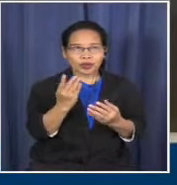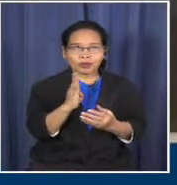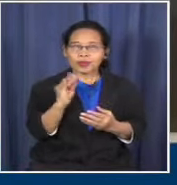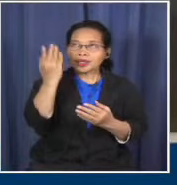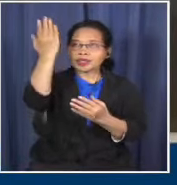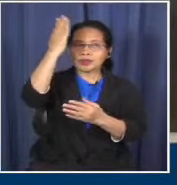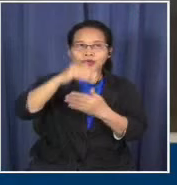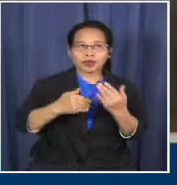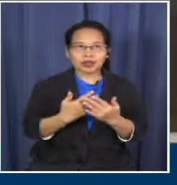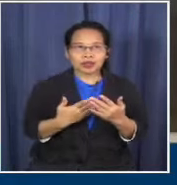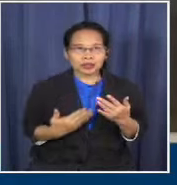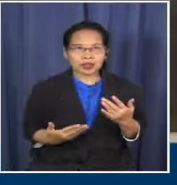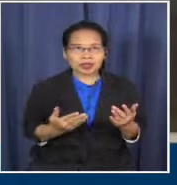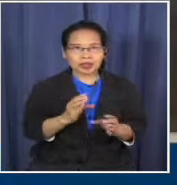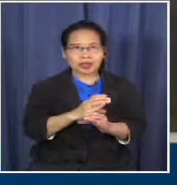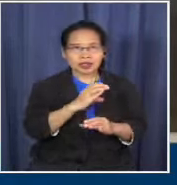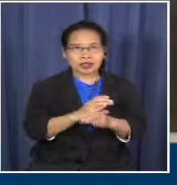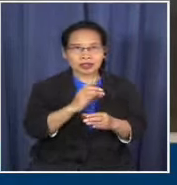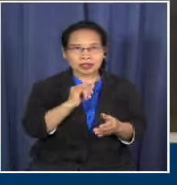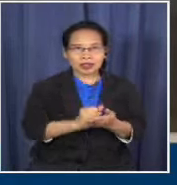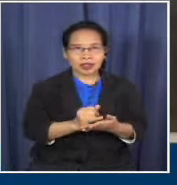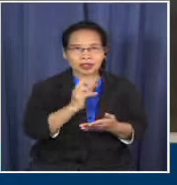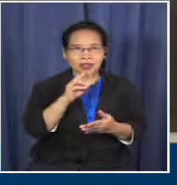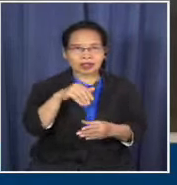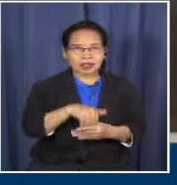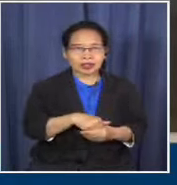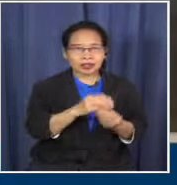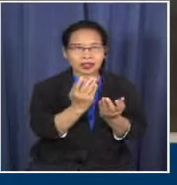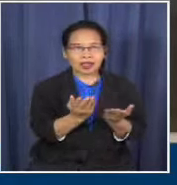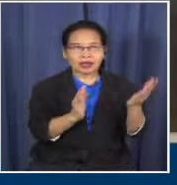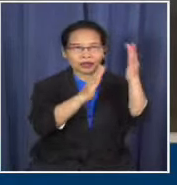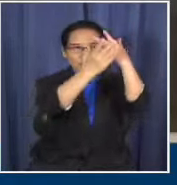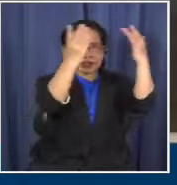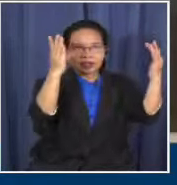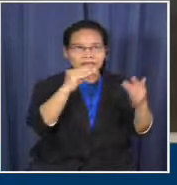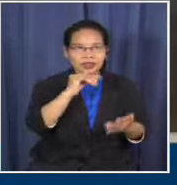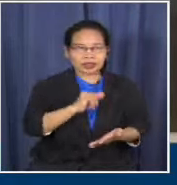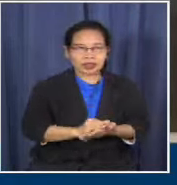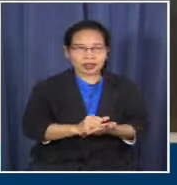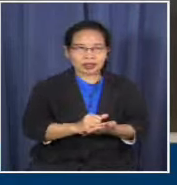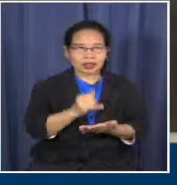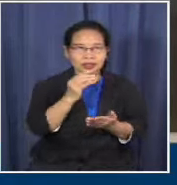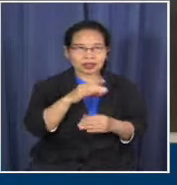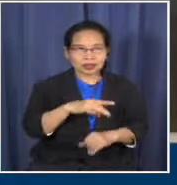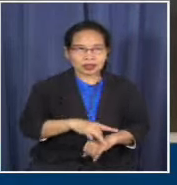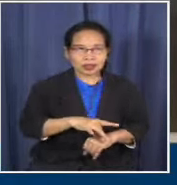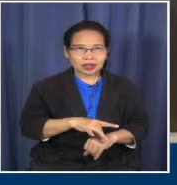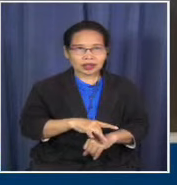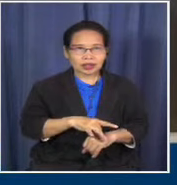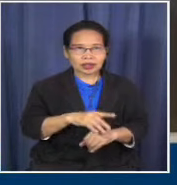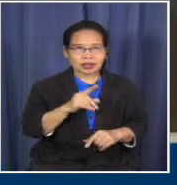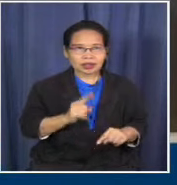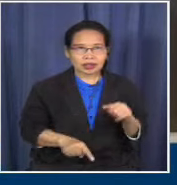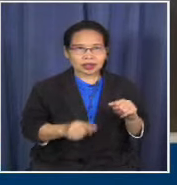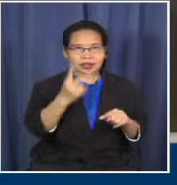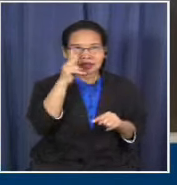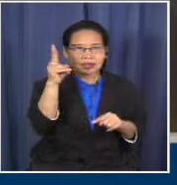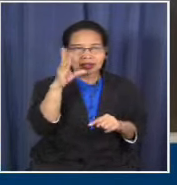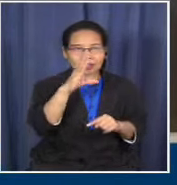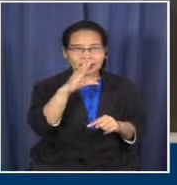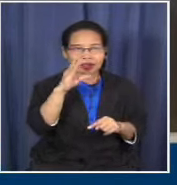were all things created that are in heaven and that are in earth, visible